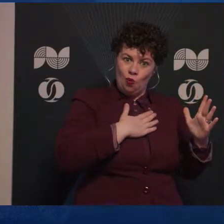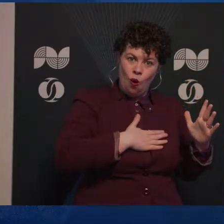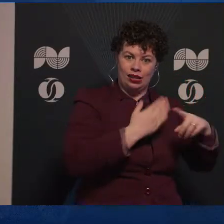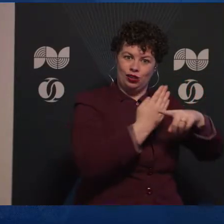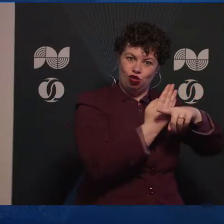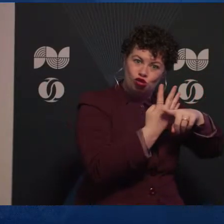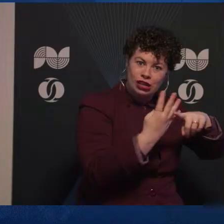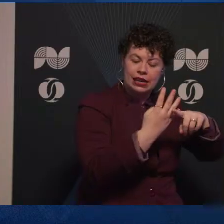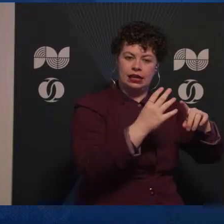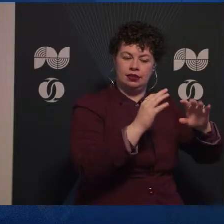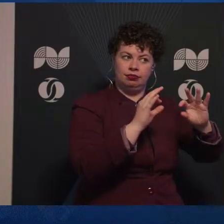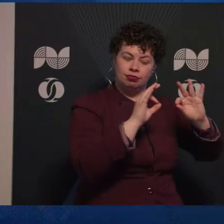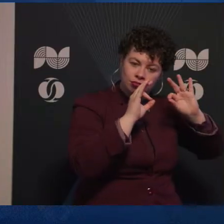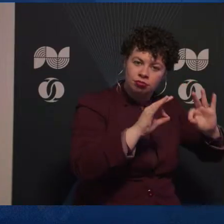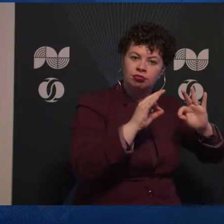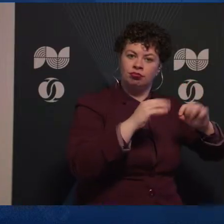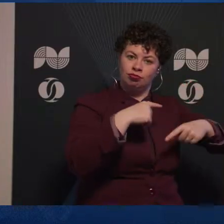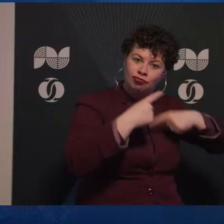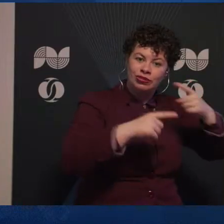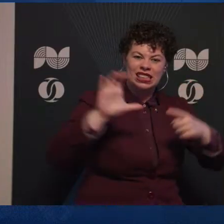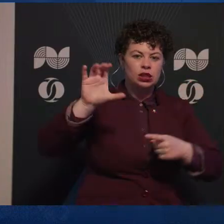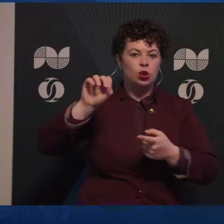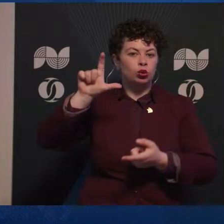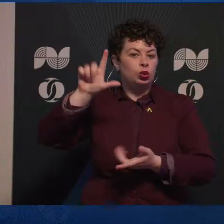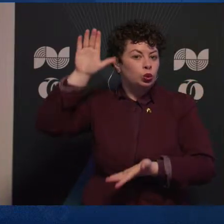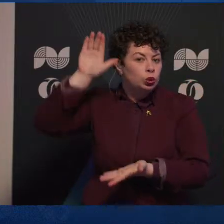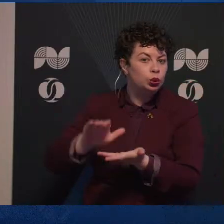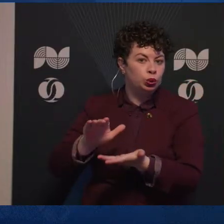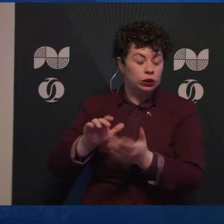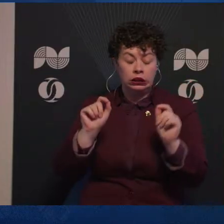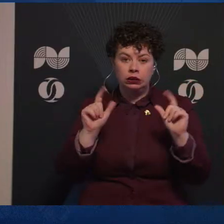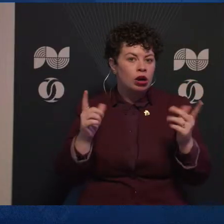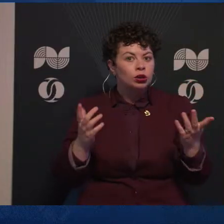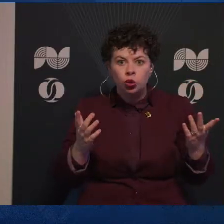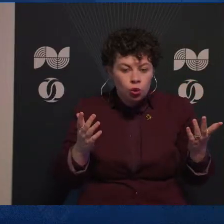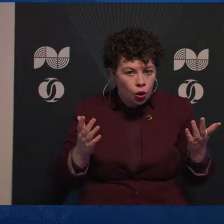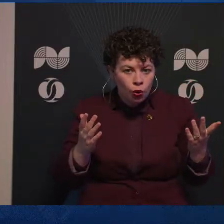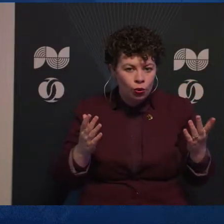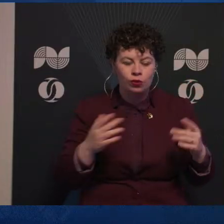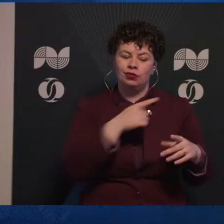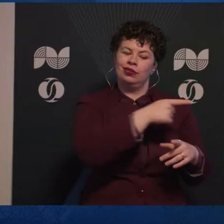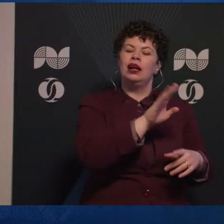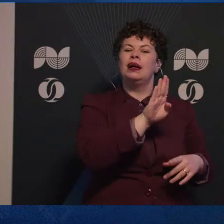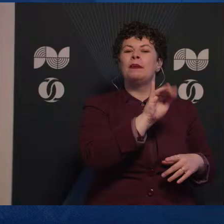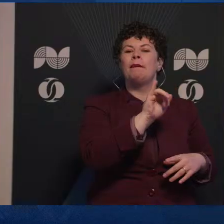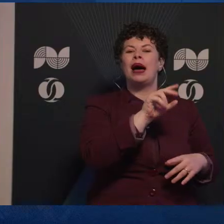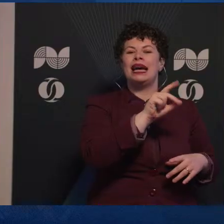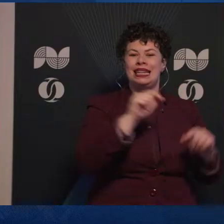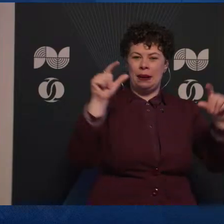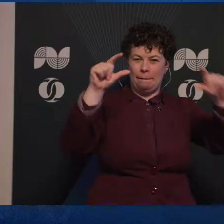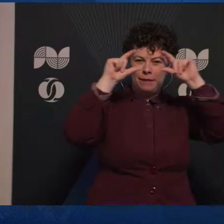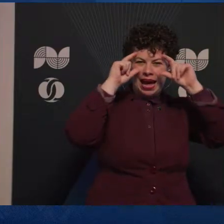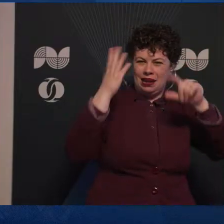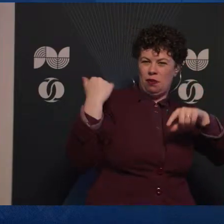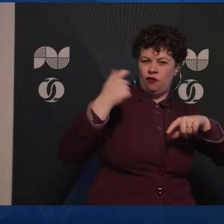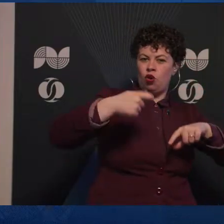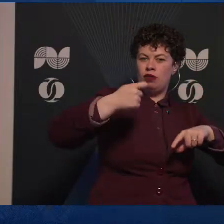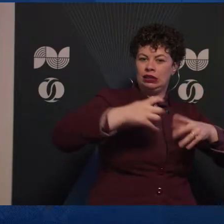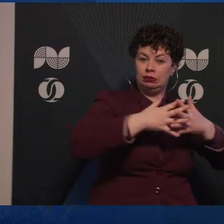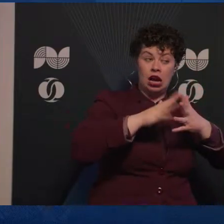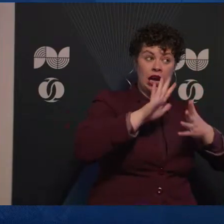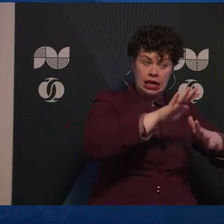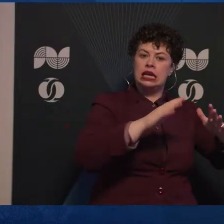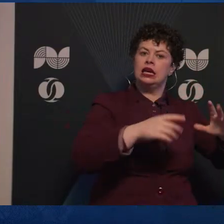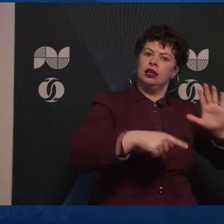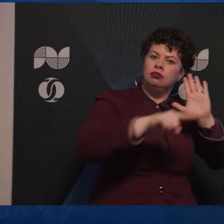green manufacturing stimulus that President Biden put in place. And it had a major impact on the United States.